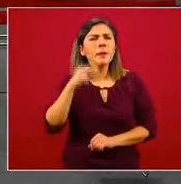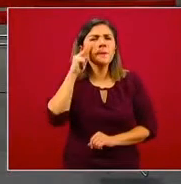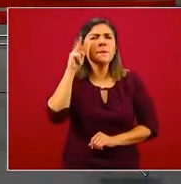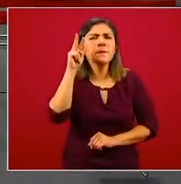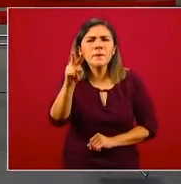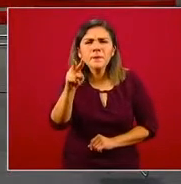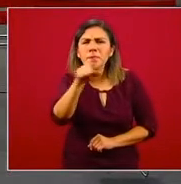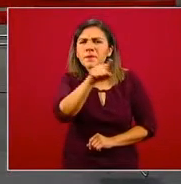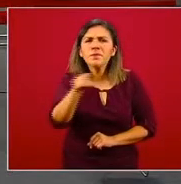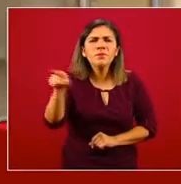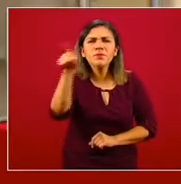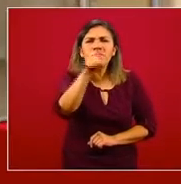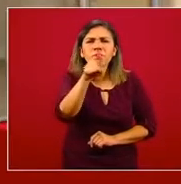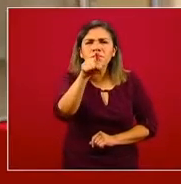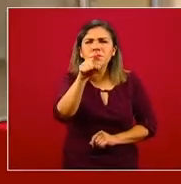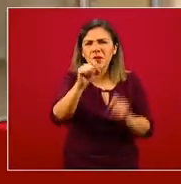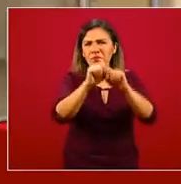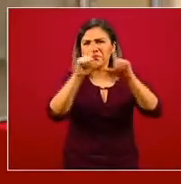Canton.